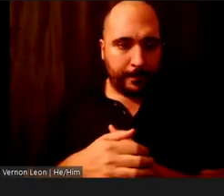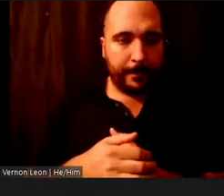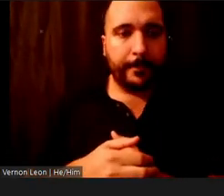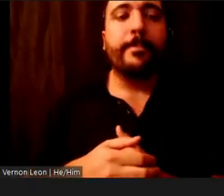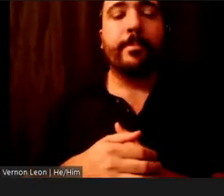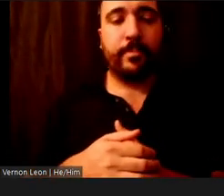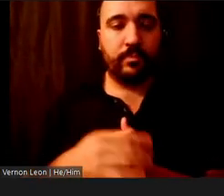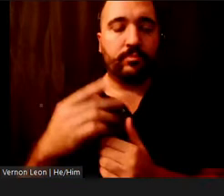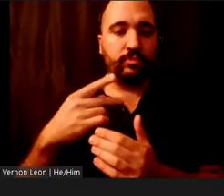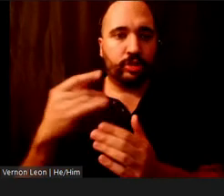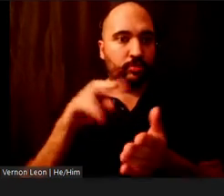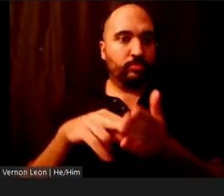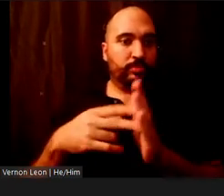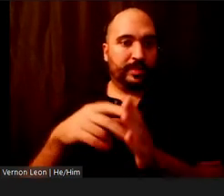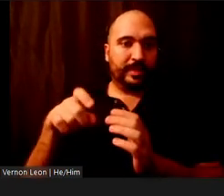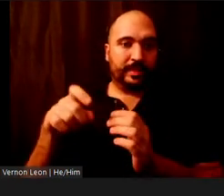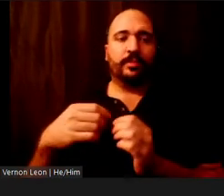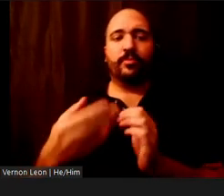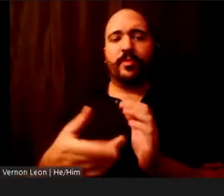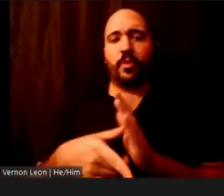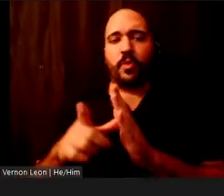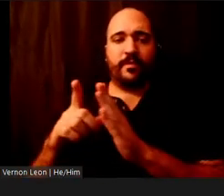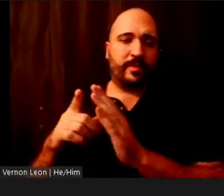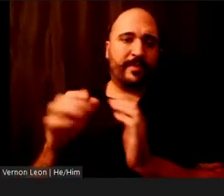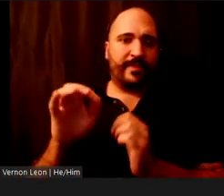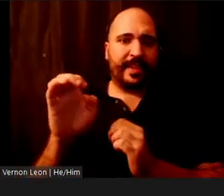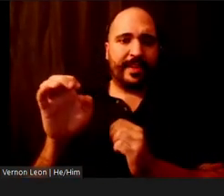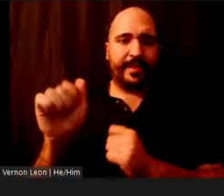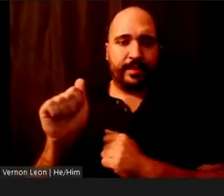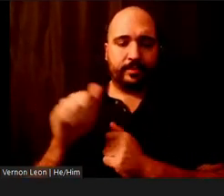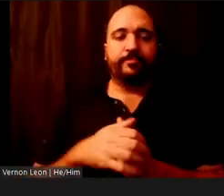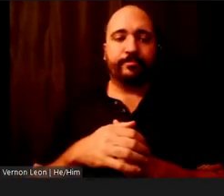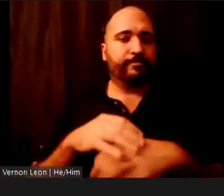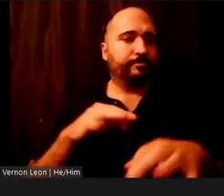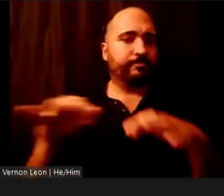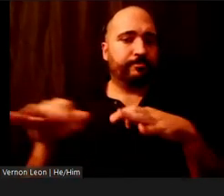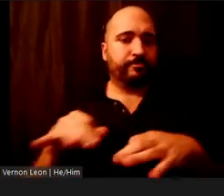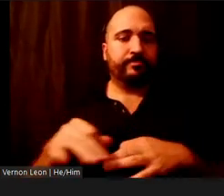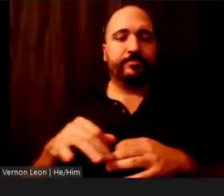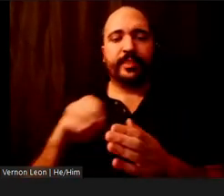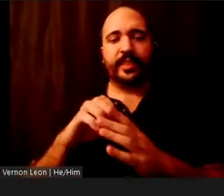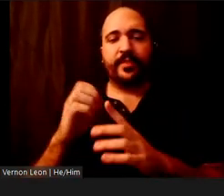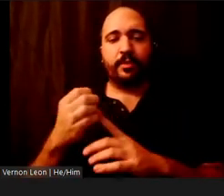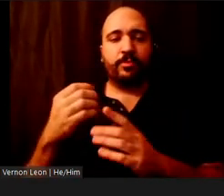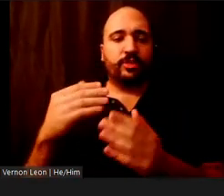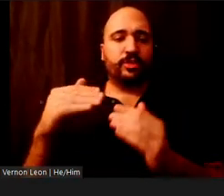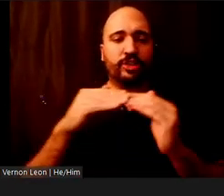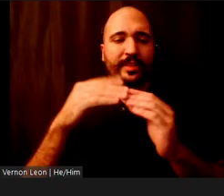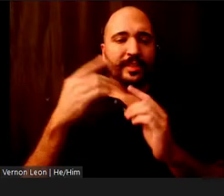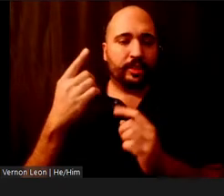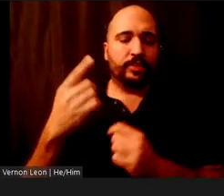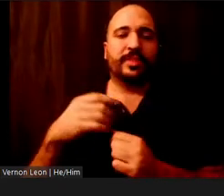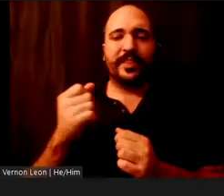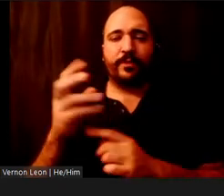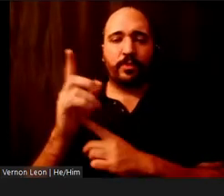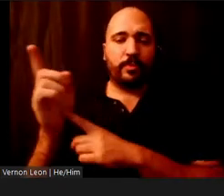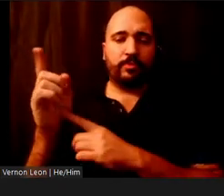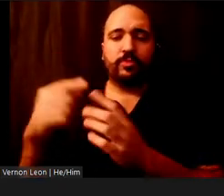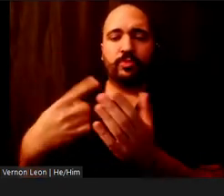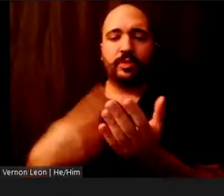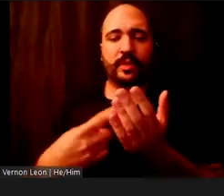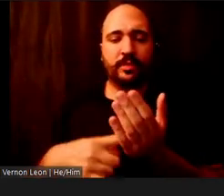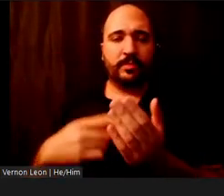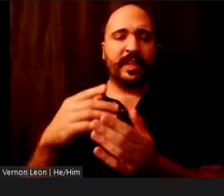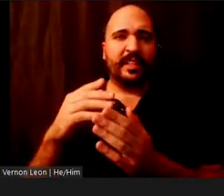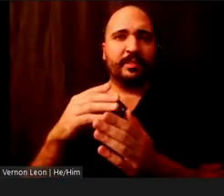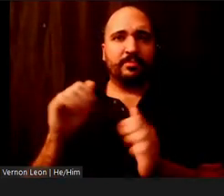overview of the environmental assessment, and discuss and describe environmental justice considerations. We take a few moments to talk about the potential project